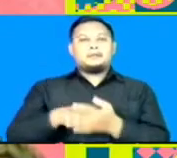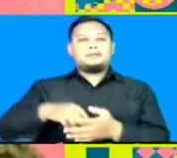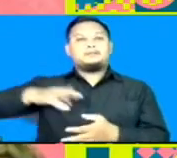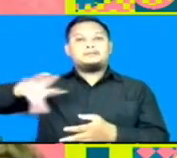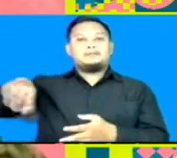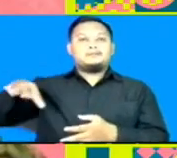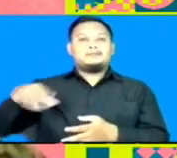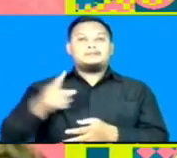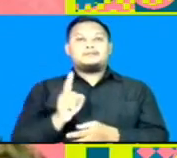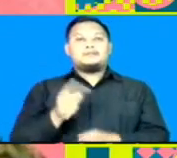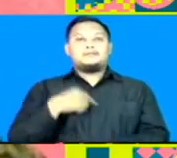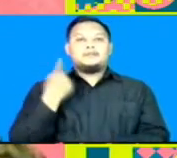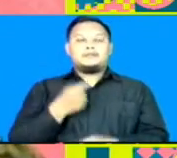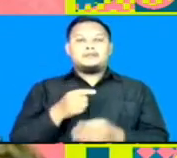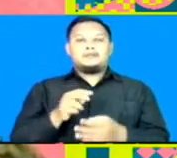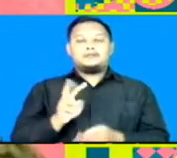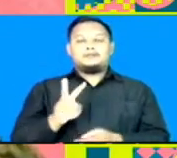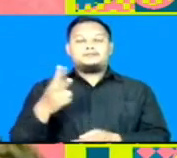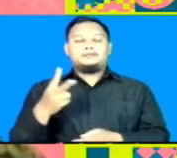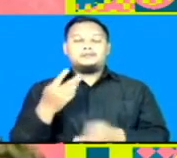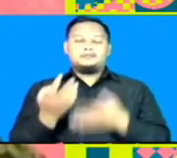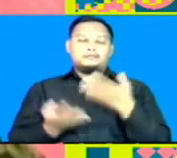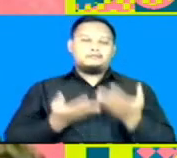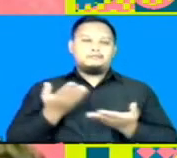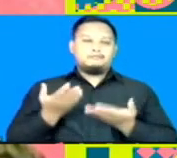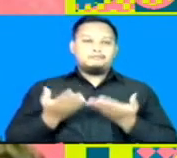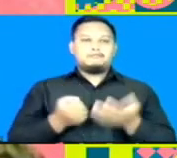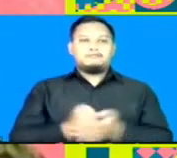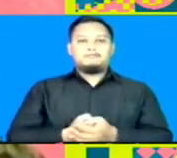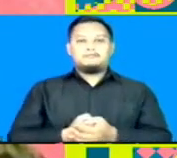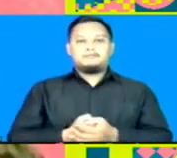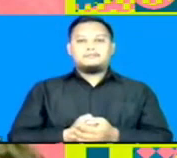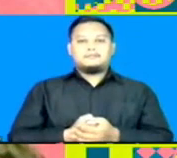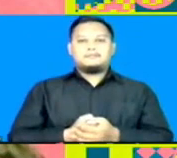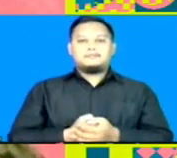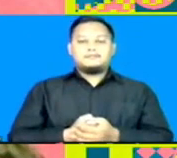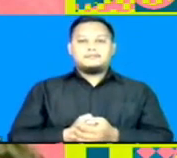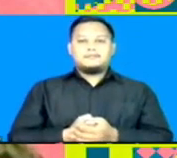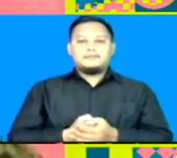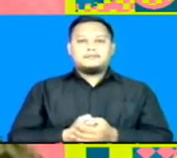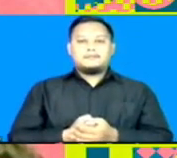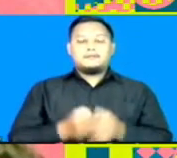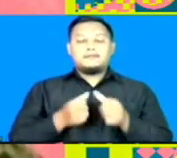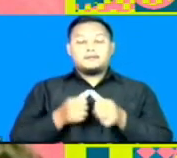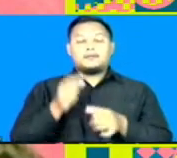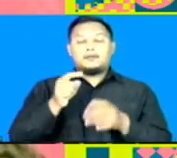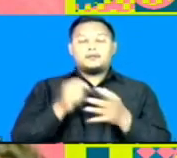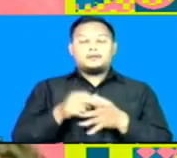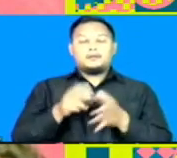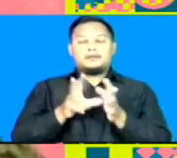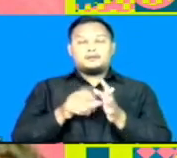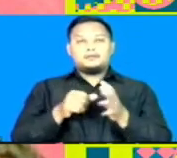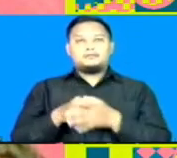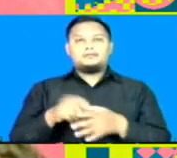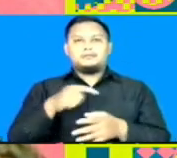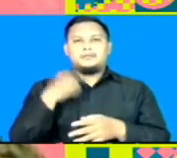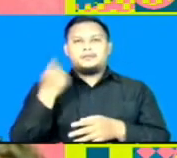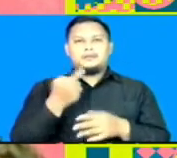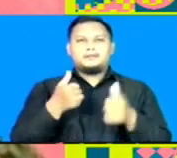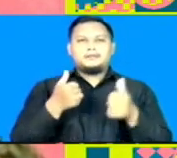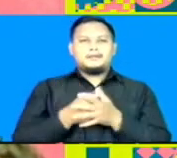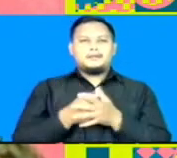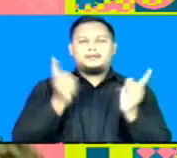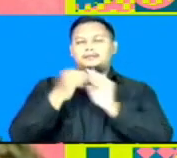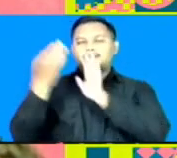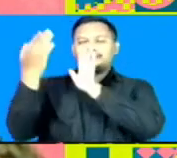conviction to reflect such values have been long embedded in our five pillars of values called Pancasila. As our compass